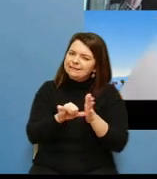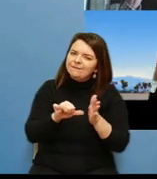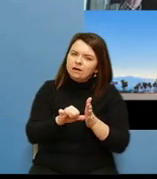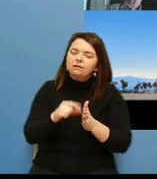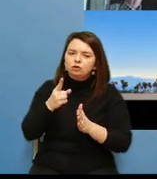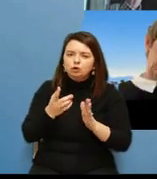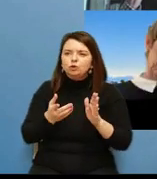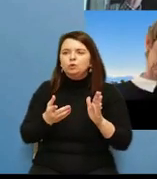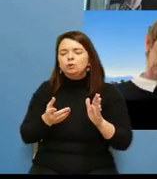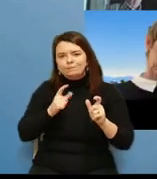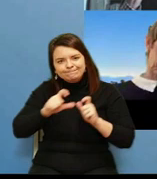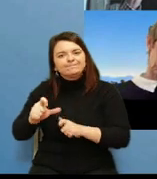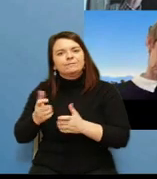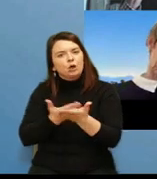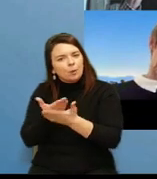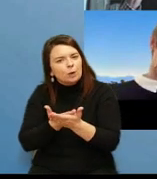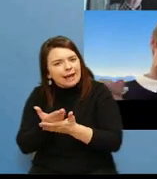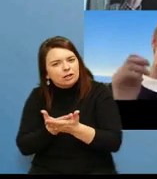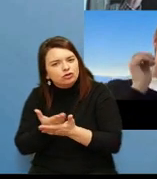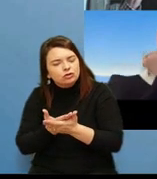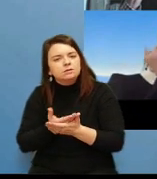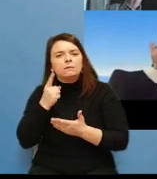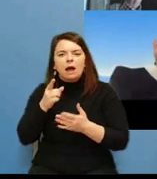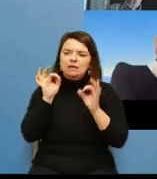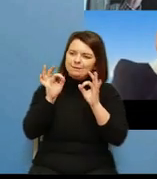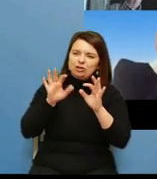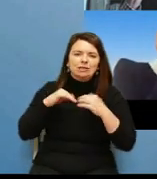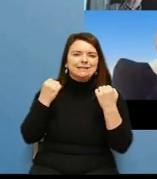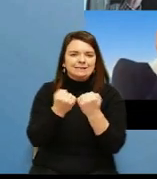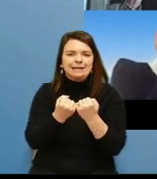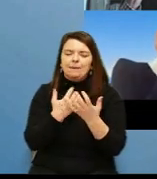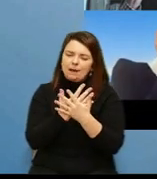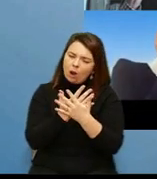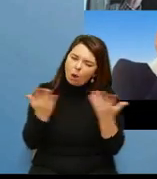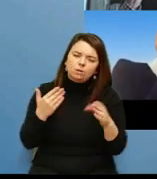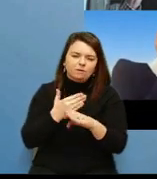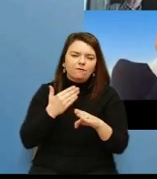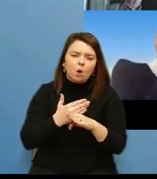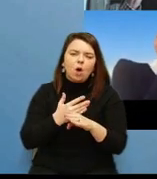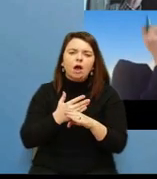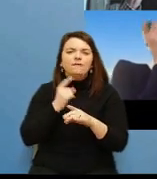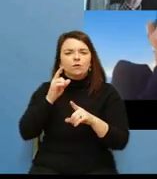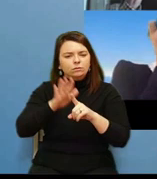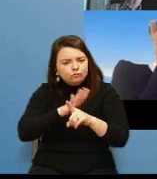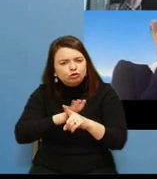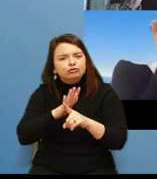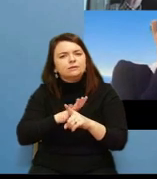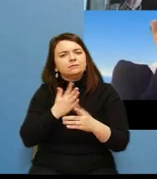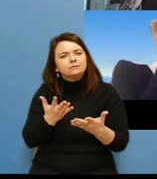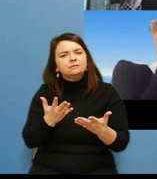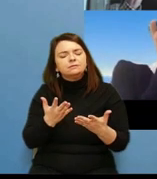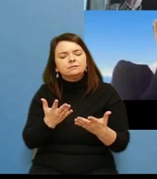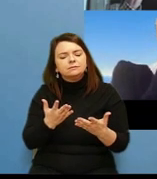happen. And again, it's very difficult to keep up communications, but our specialist teams have done an awful lot of work to increase the assurance